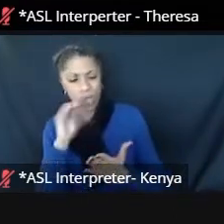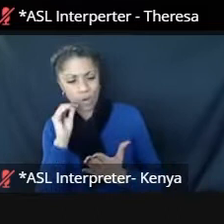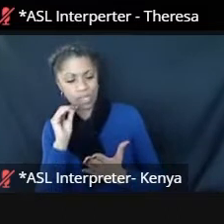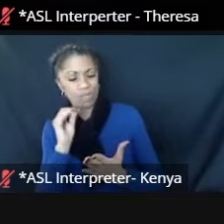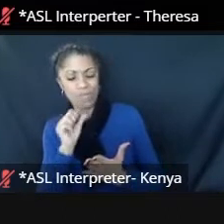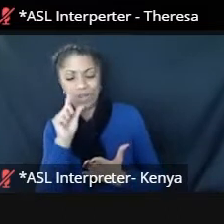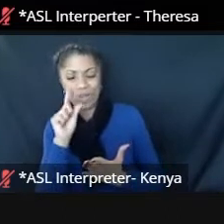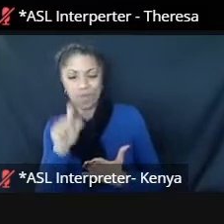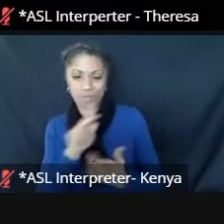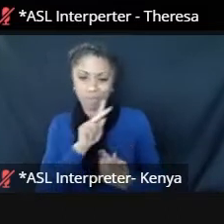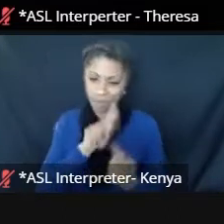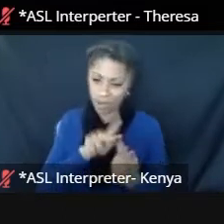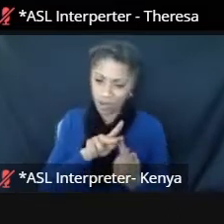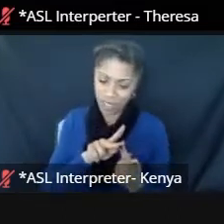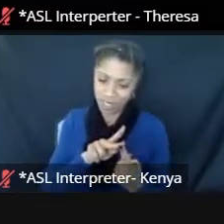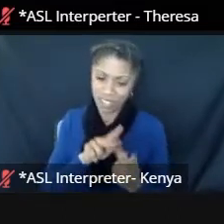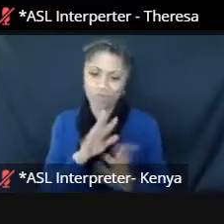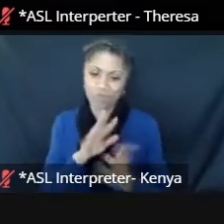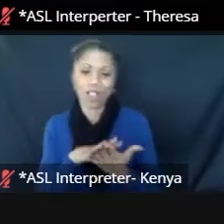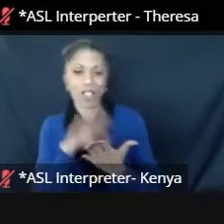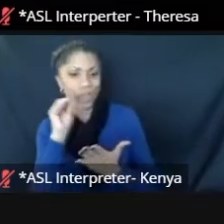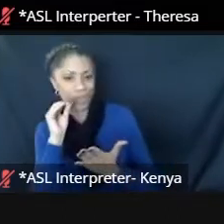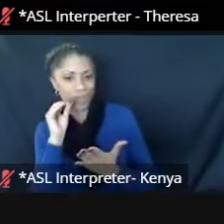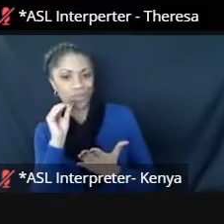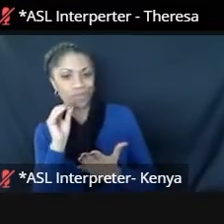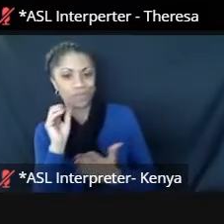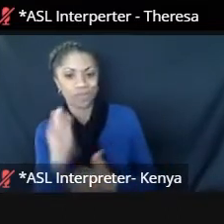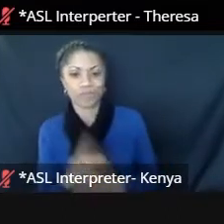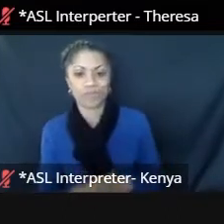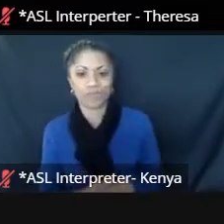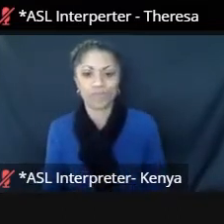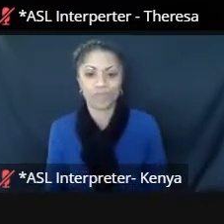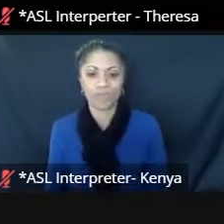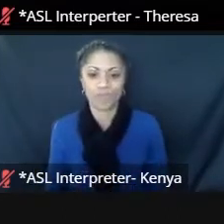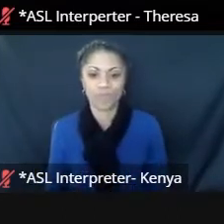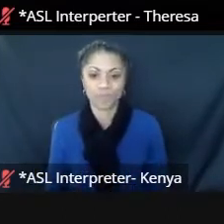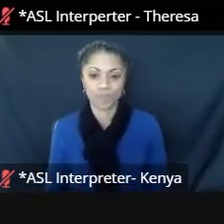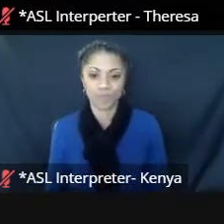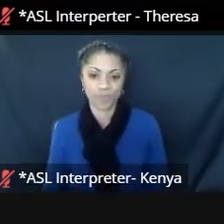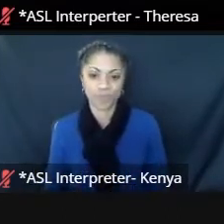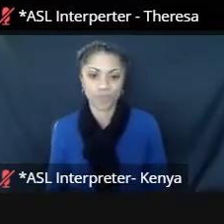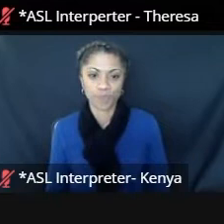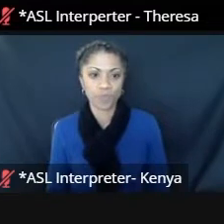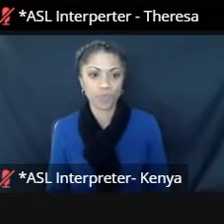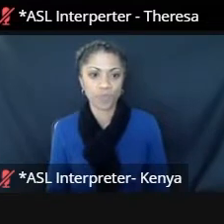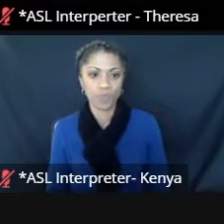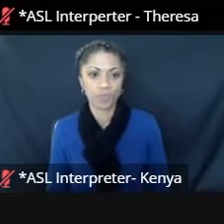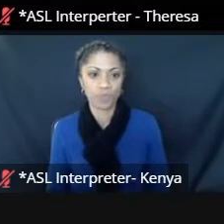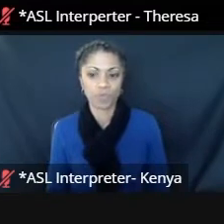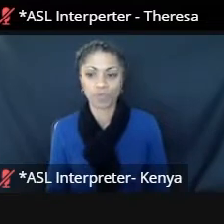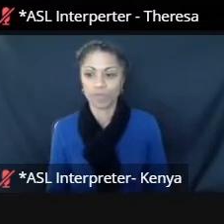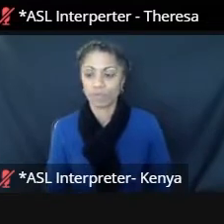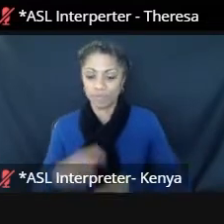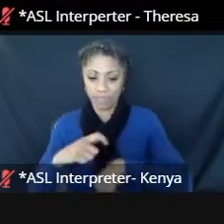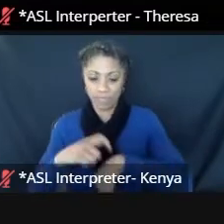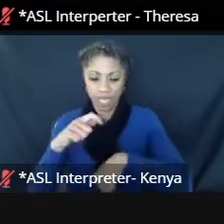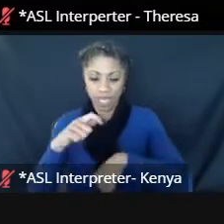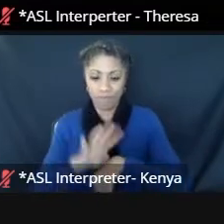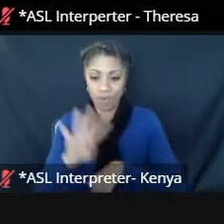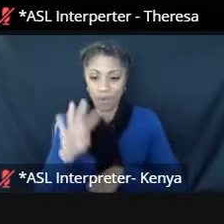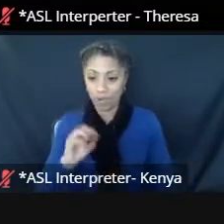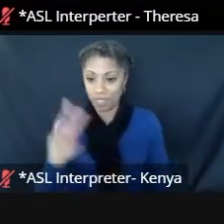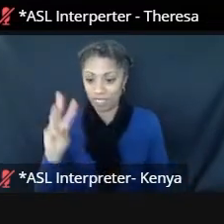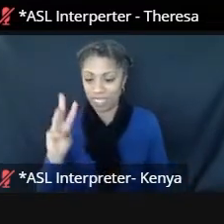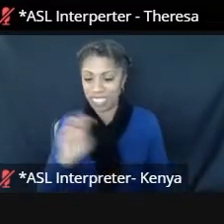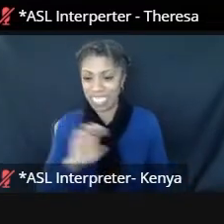stance. Next slide, please. All All right, at 4:06 here in the afternoon, Eastern